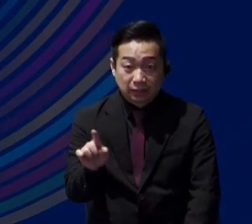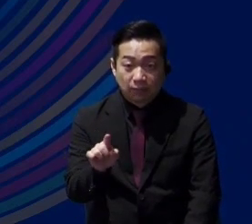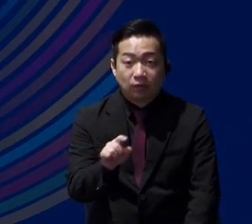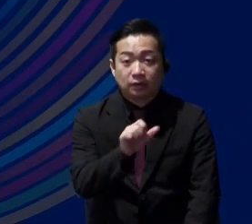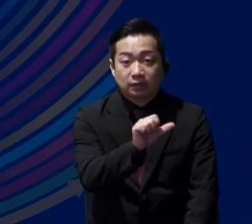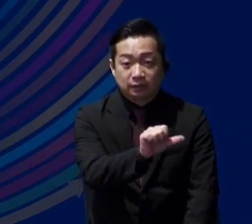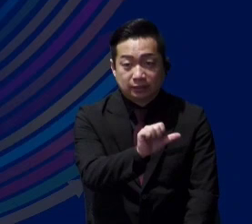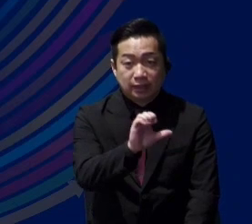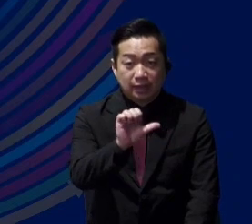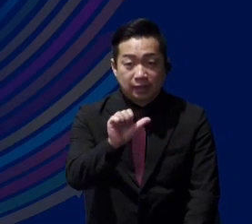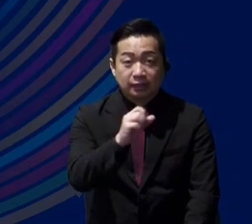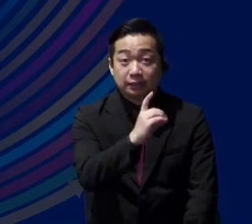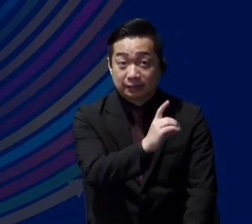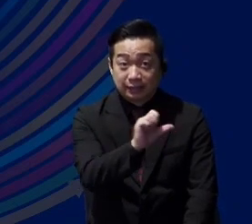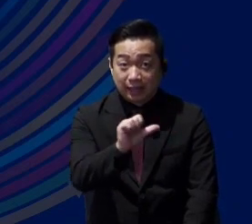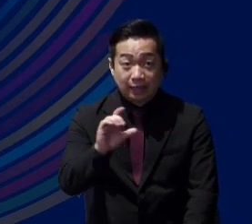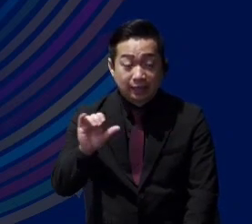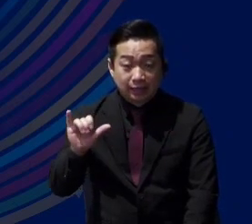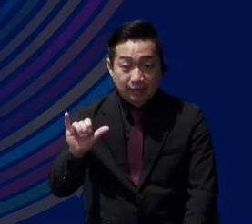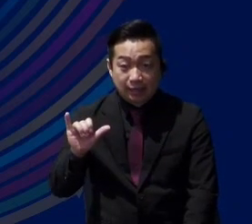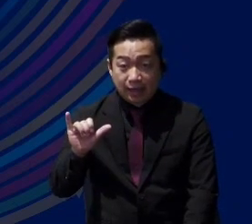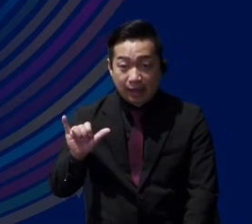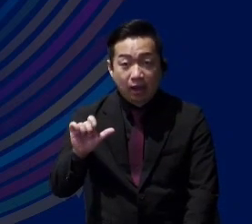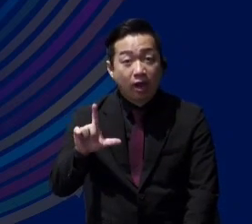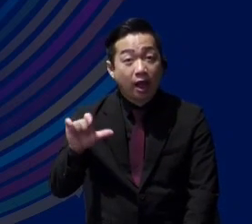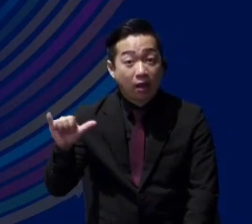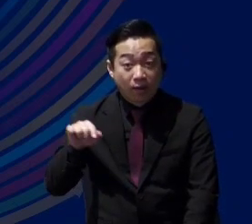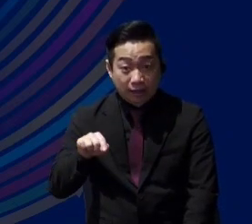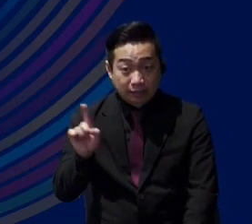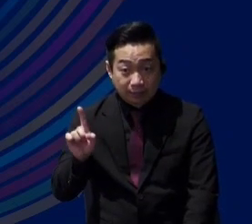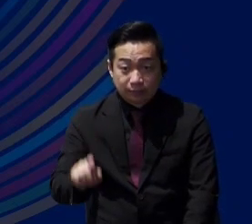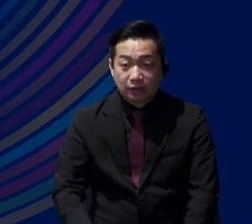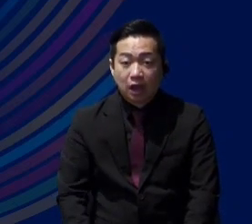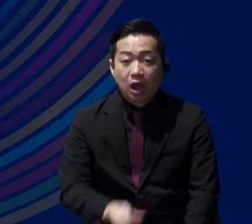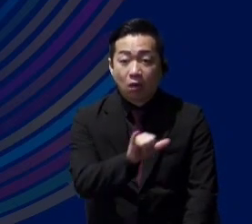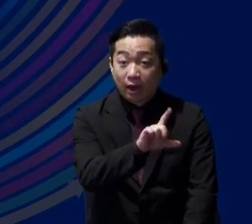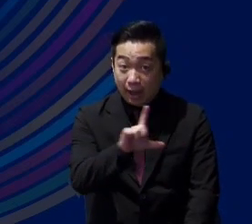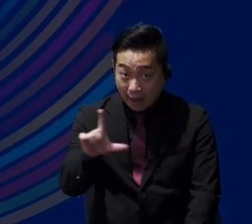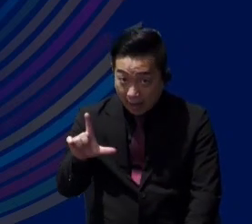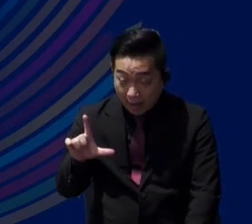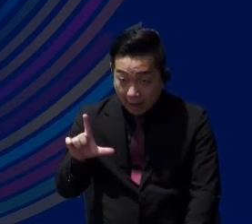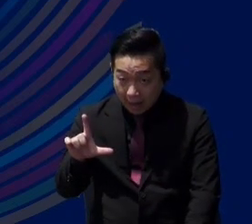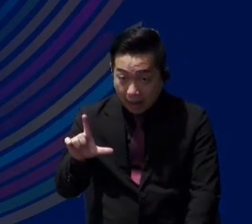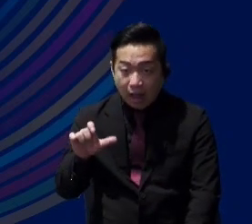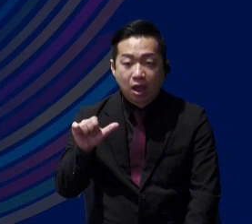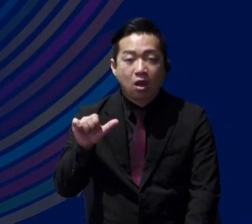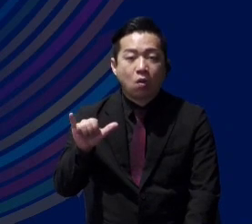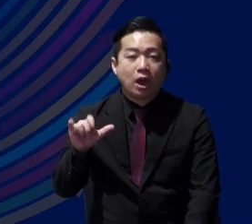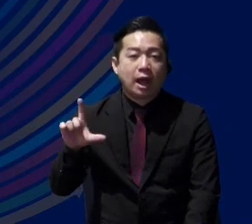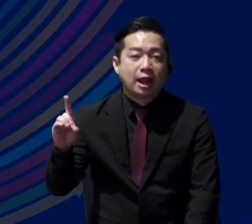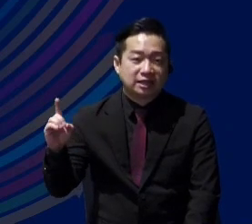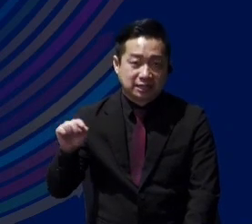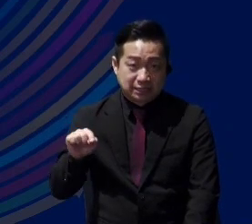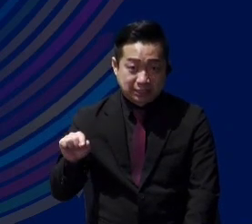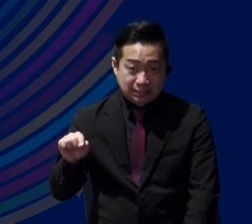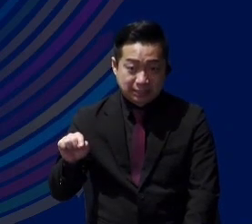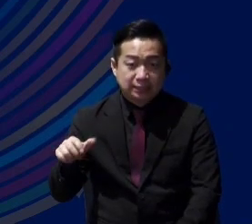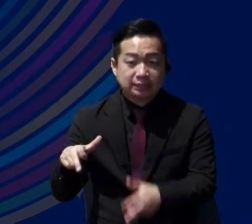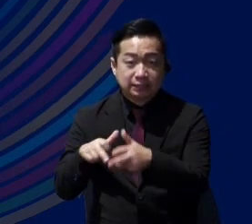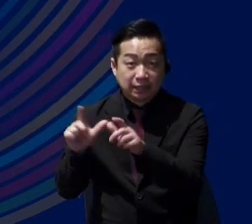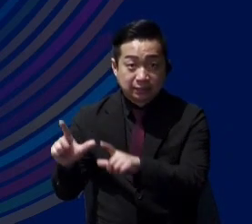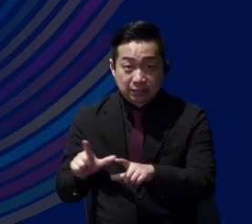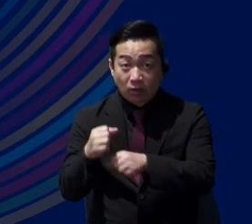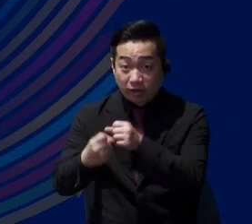I am saying. And by the end, YLL that I explained, YLD that now I